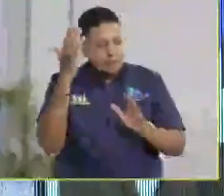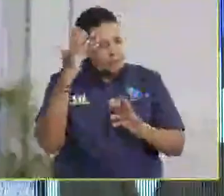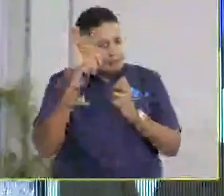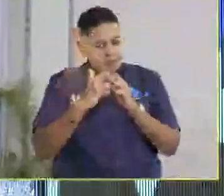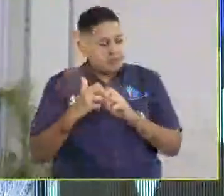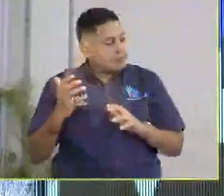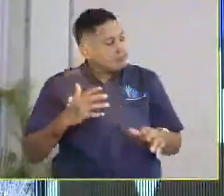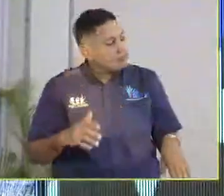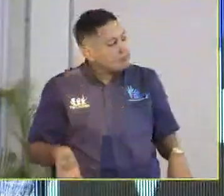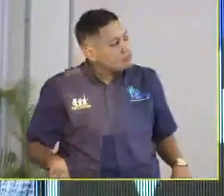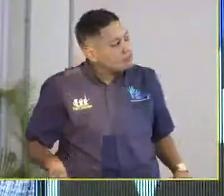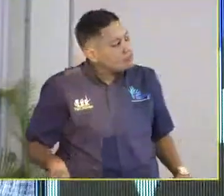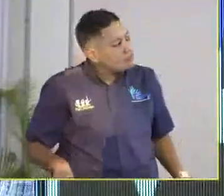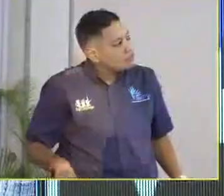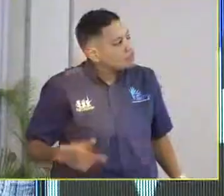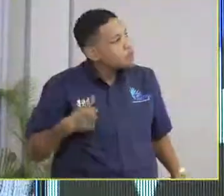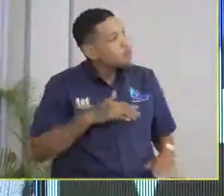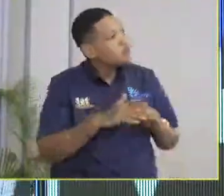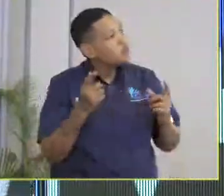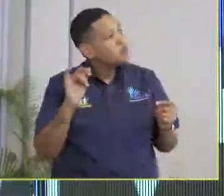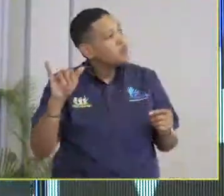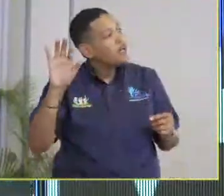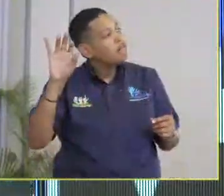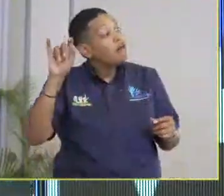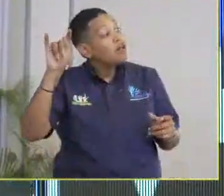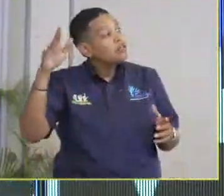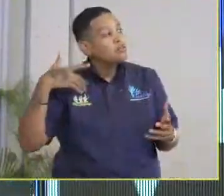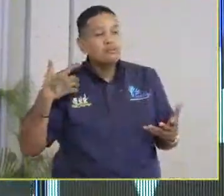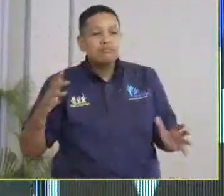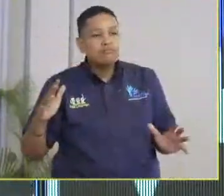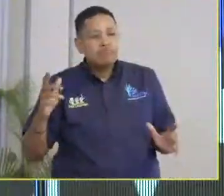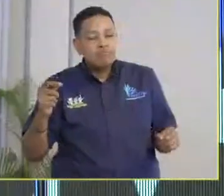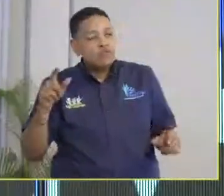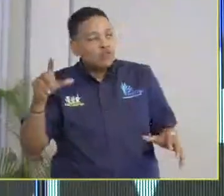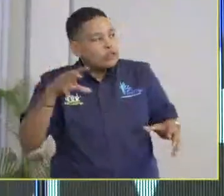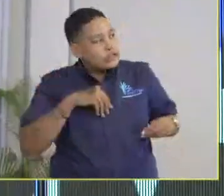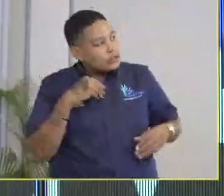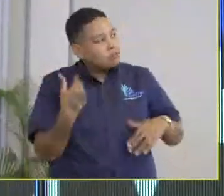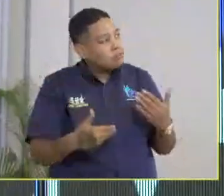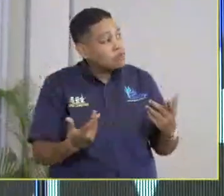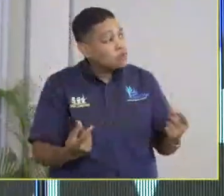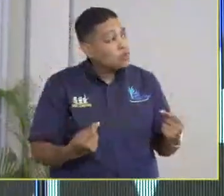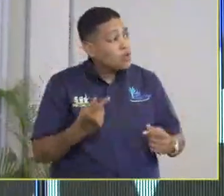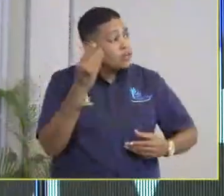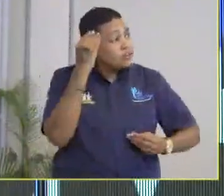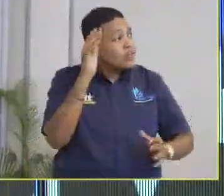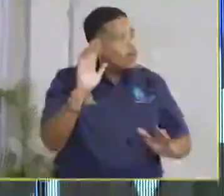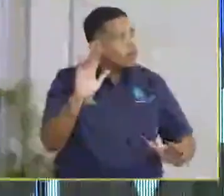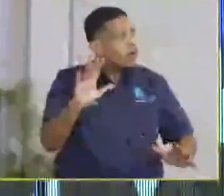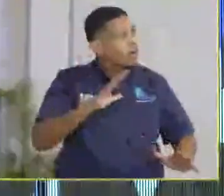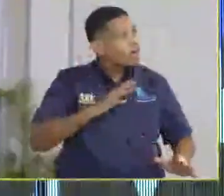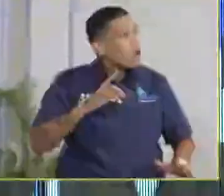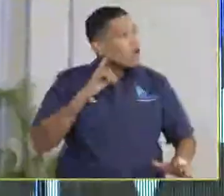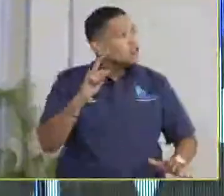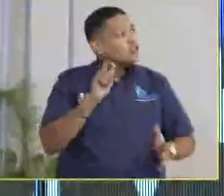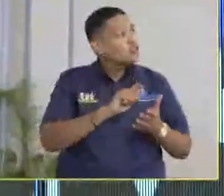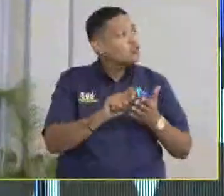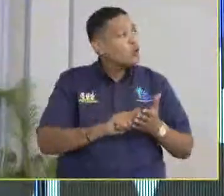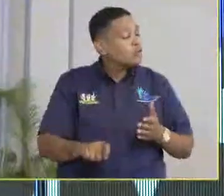We don't learn that at the faculty either. So she took it on and said, all right, fine. She just wrote